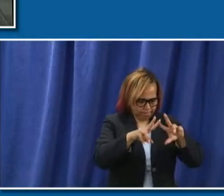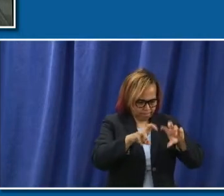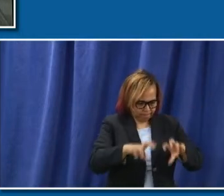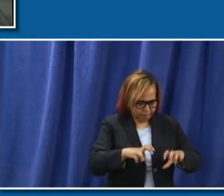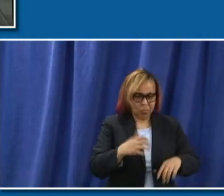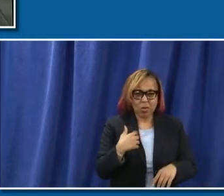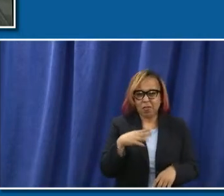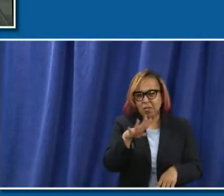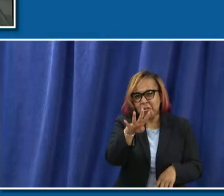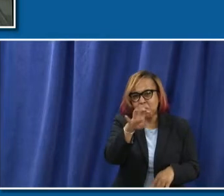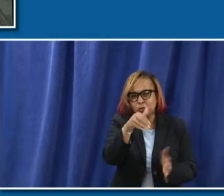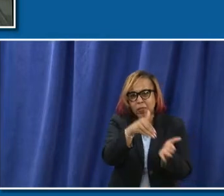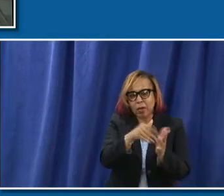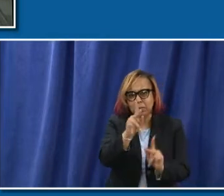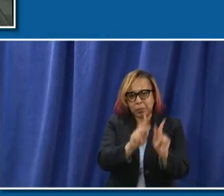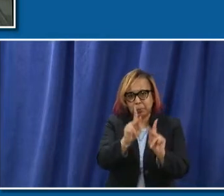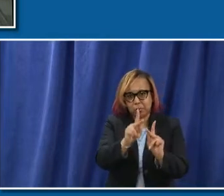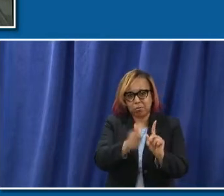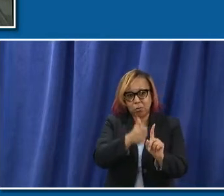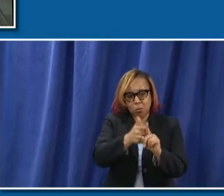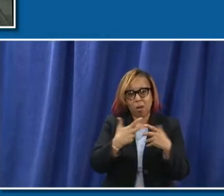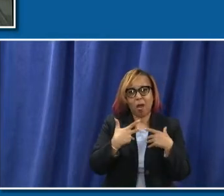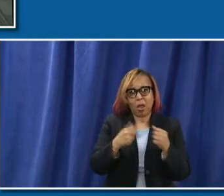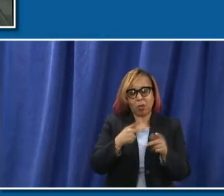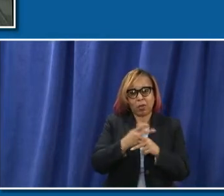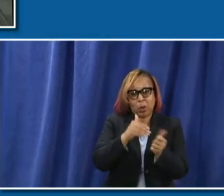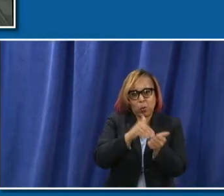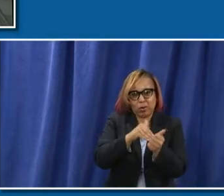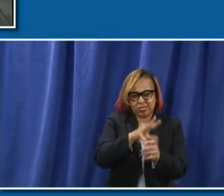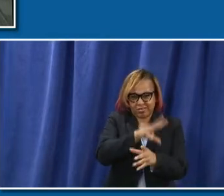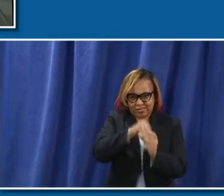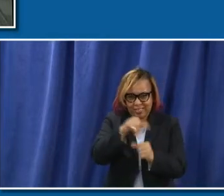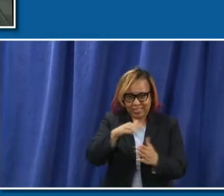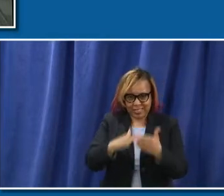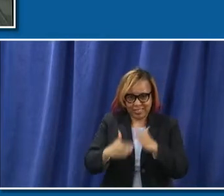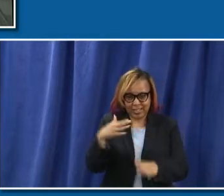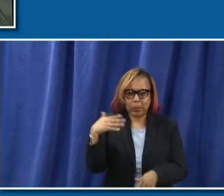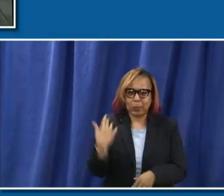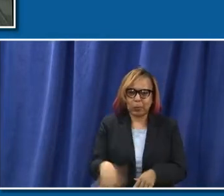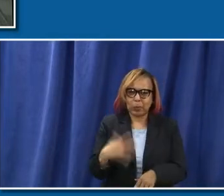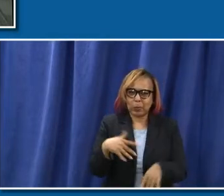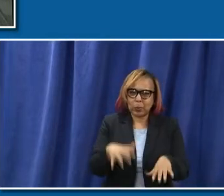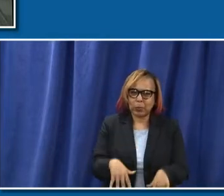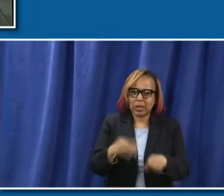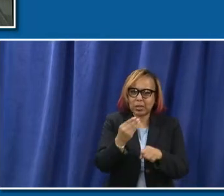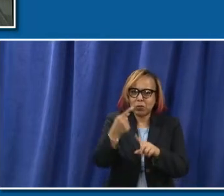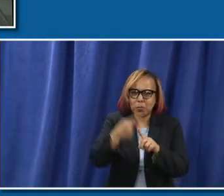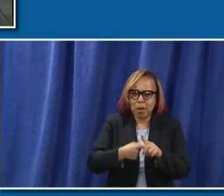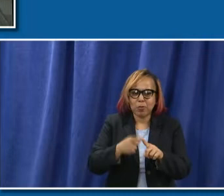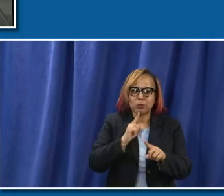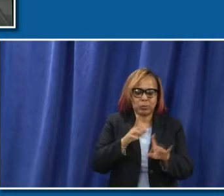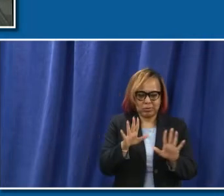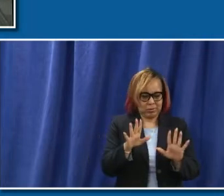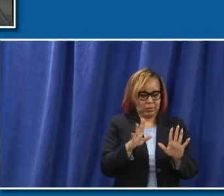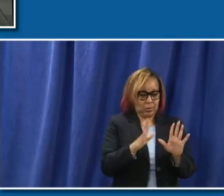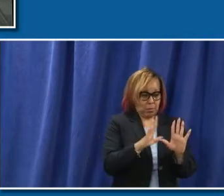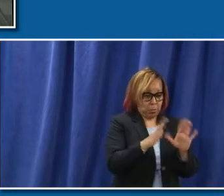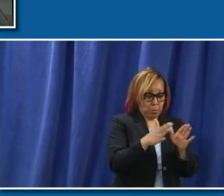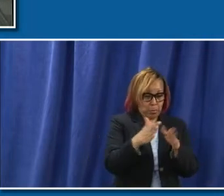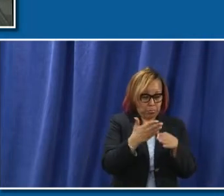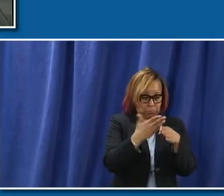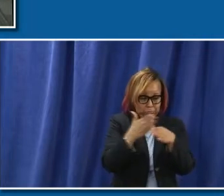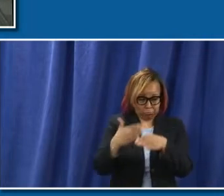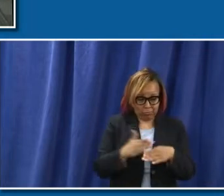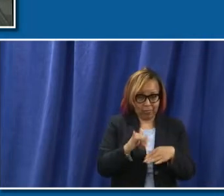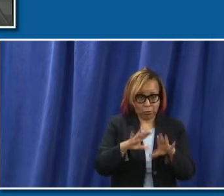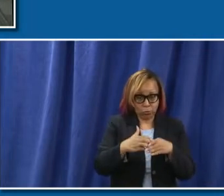about 400,000 people who are healthcare workers in the city. So this is why it's going to take us a few months to even get most of the way through that